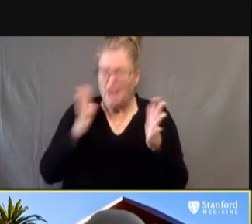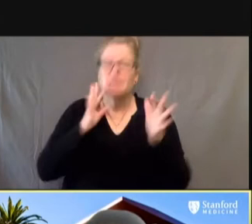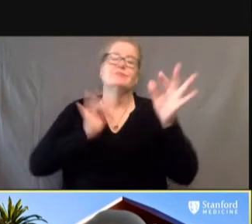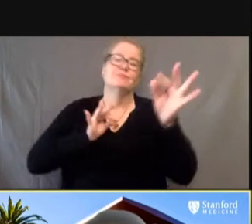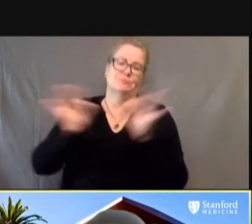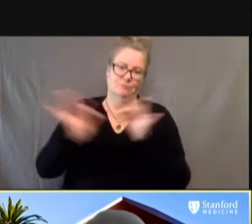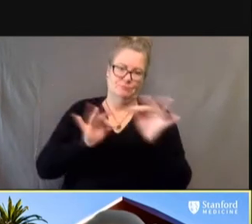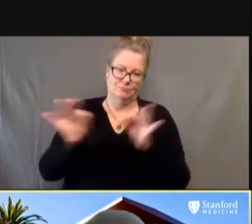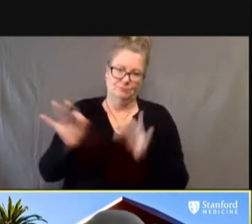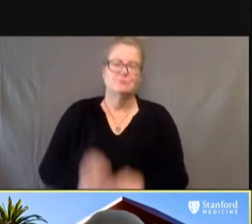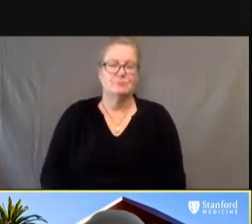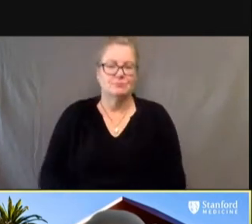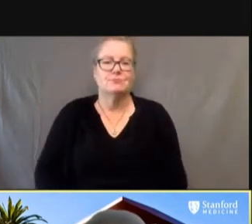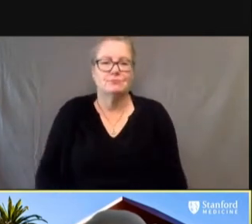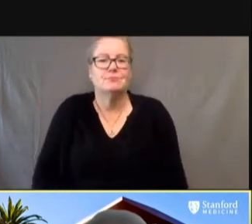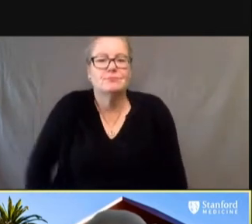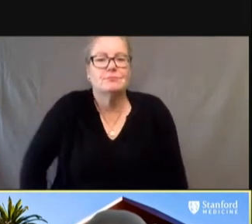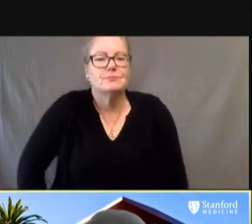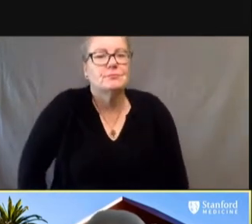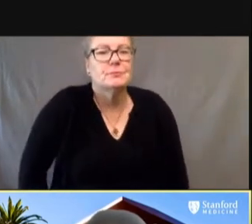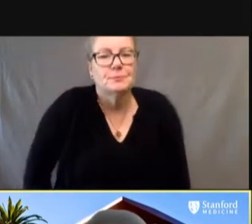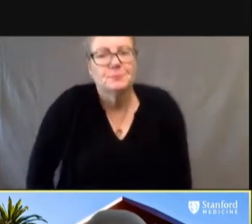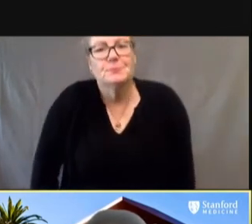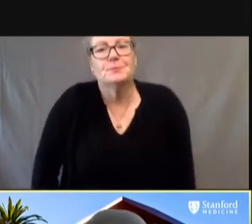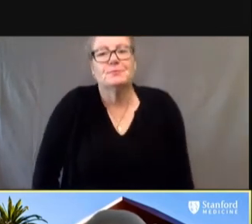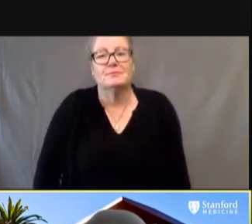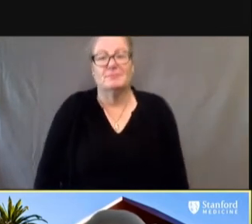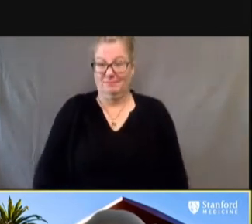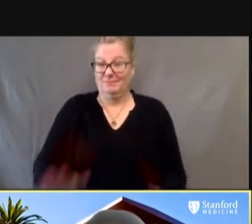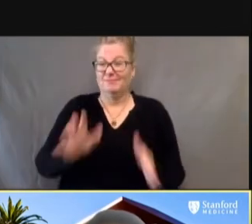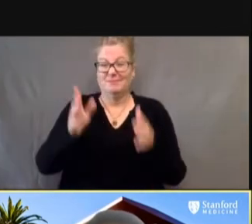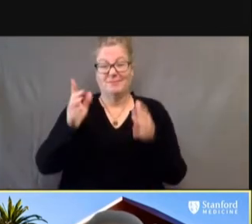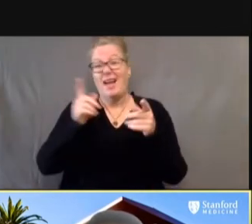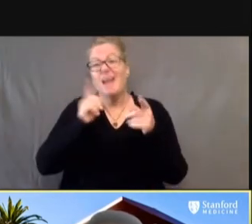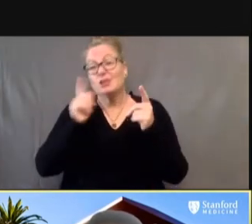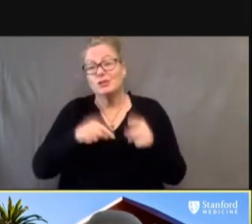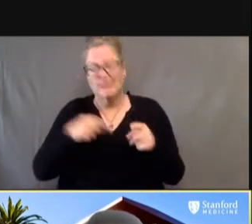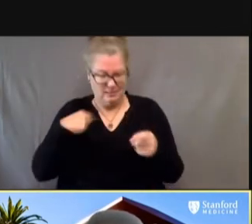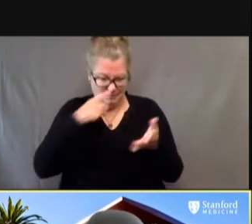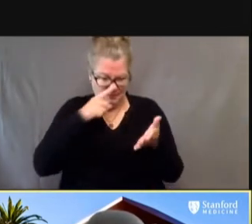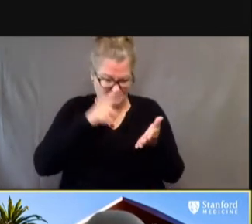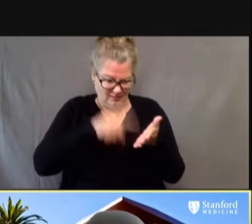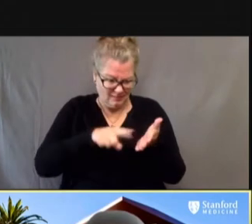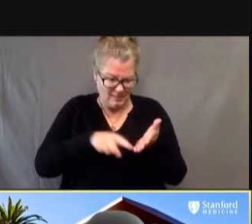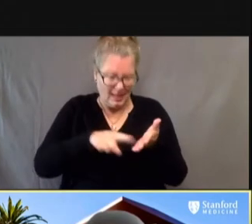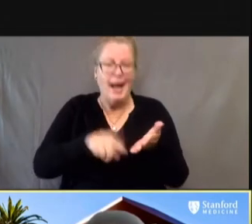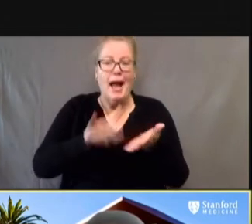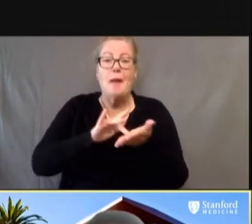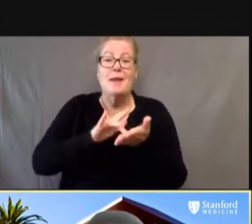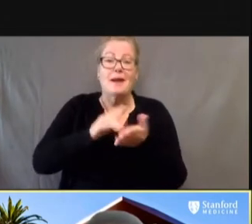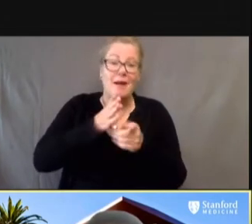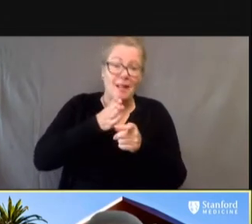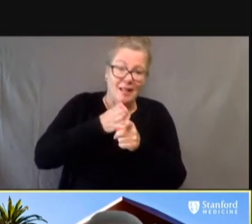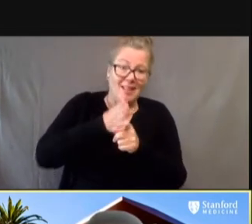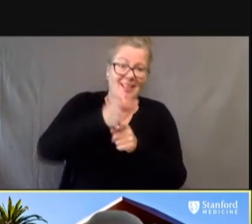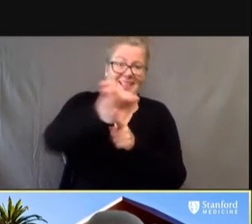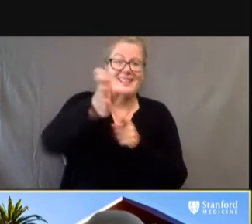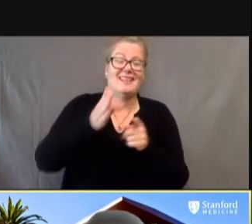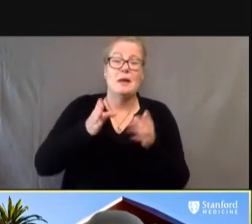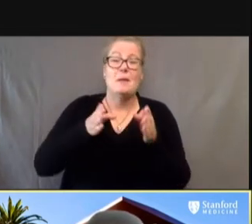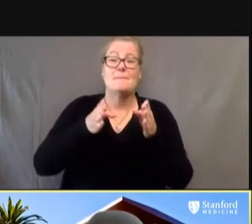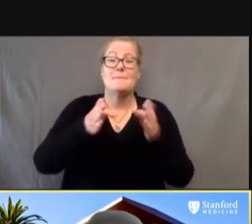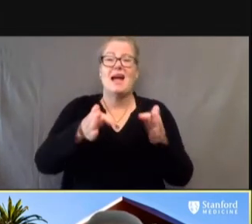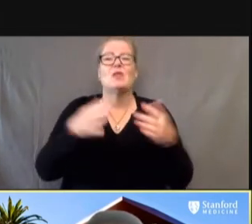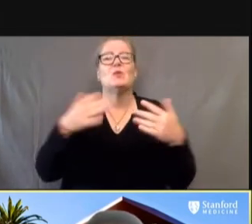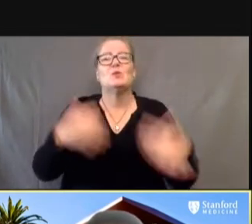itself was riddled with roadblocks for students with disabilities, and chose to address that by connecting with